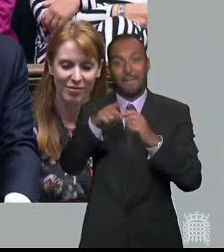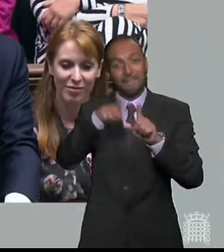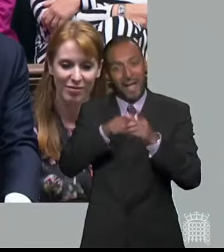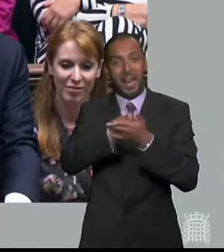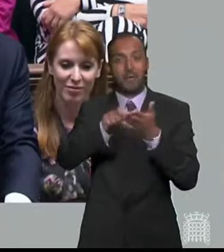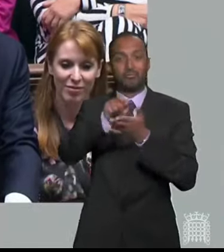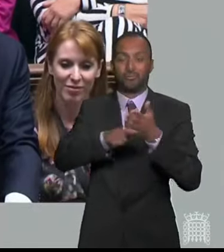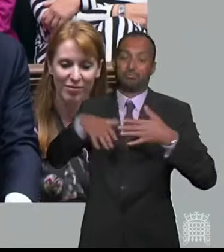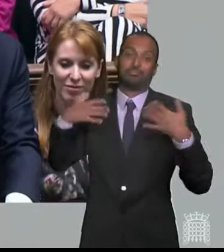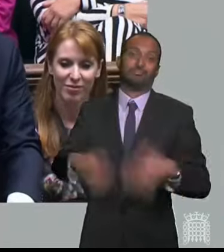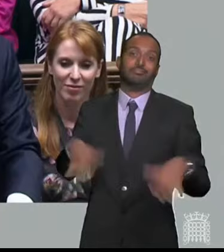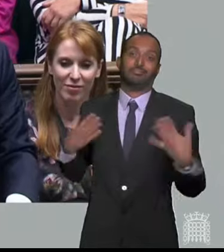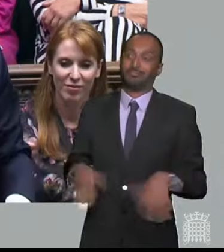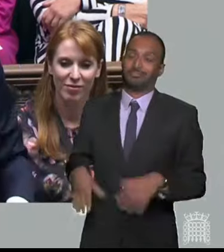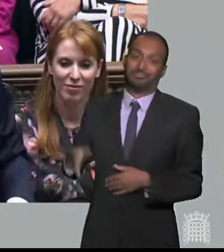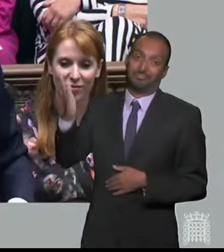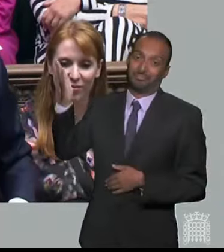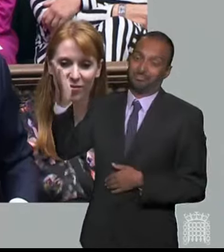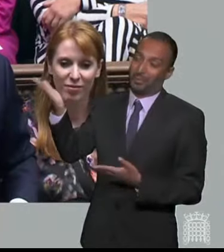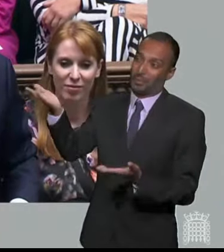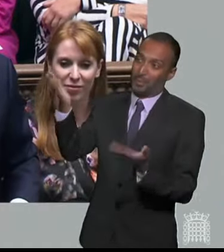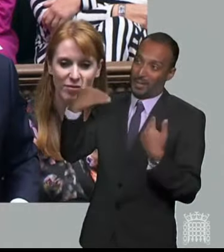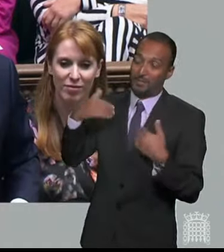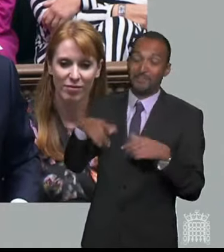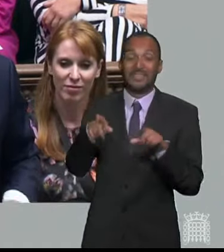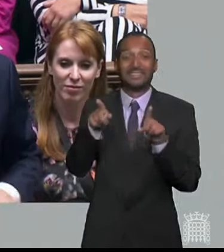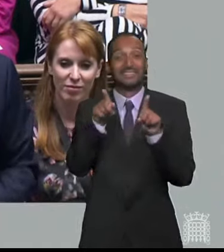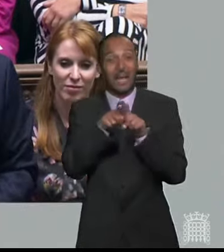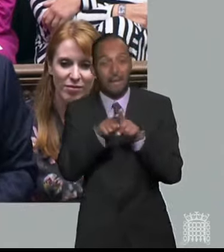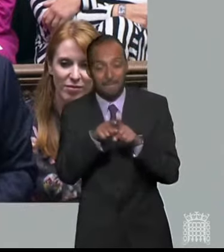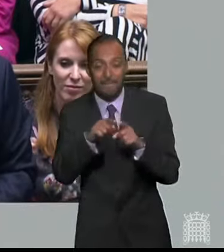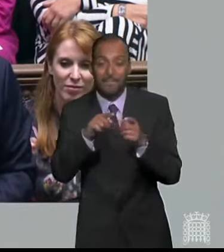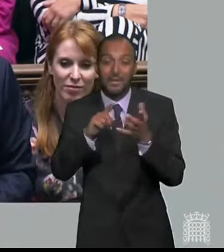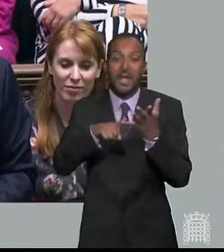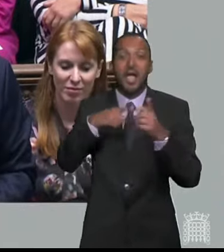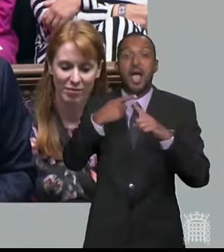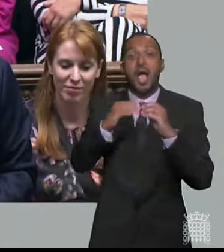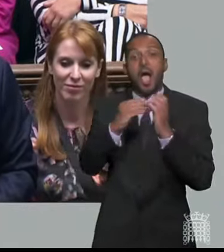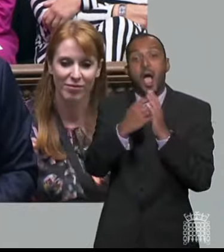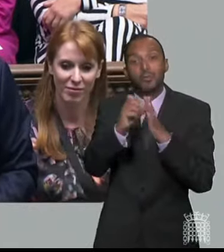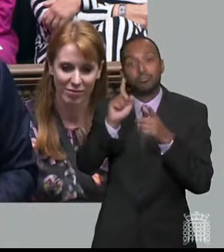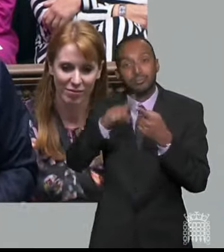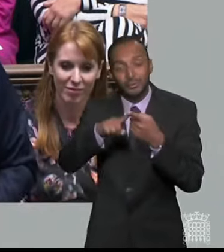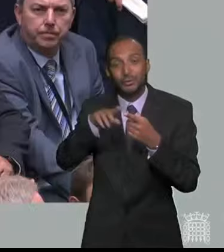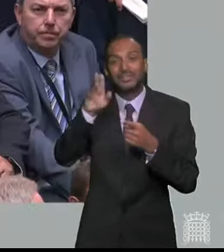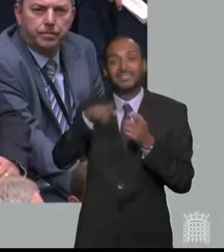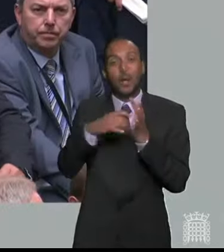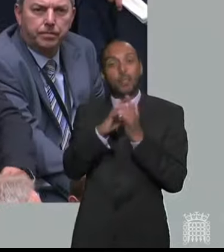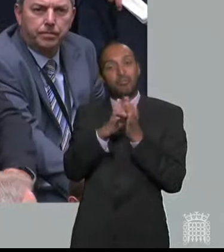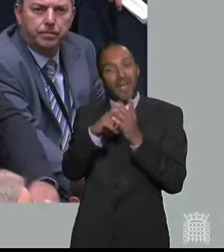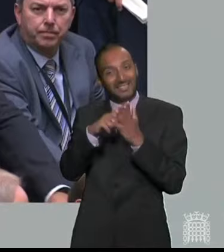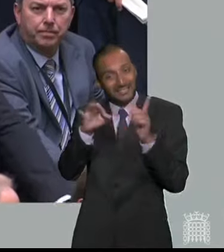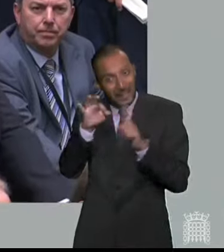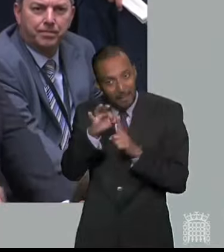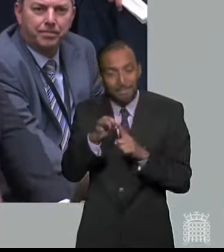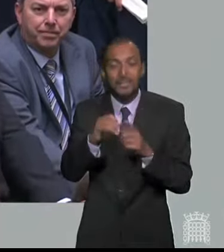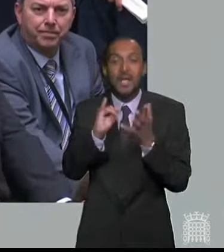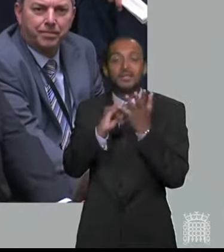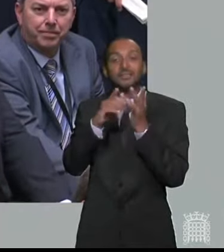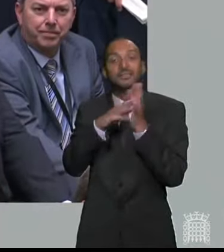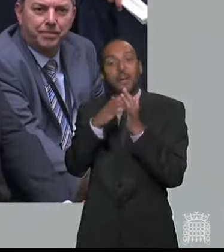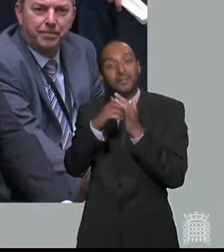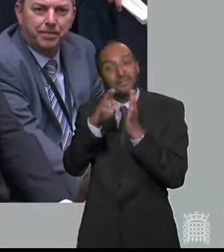And I'd also welcome the honourable members for Uxbridge and South Ruislip, Somerton and Frome. Mr.